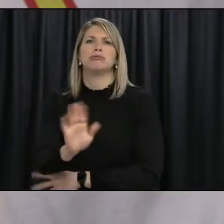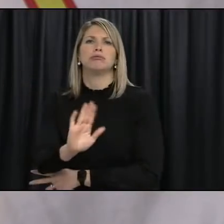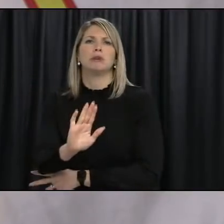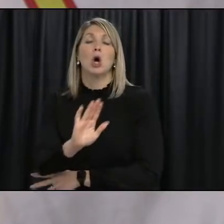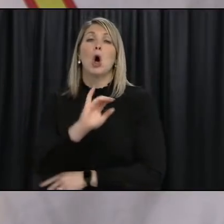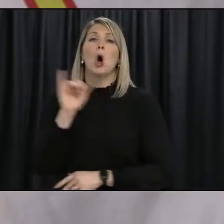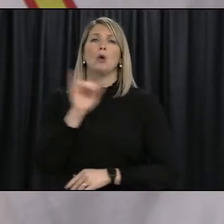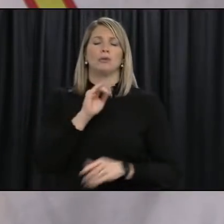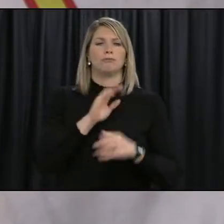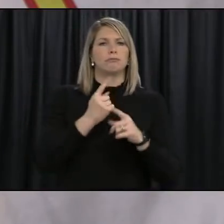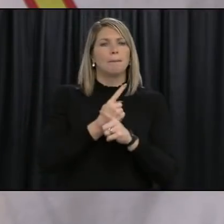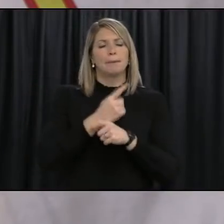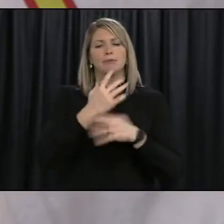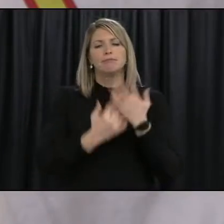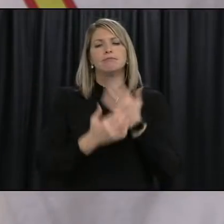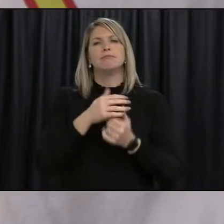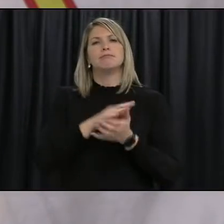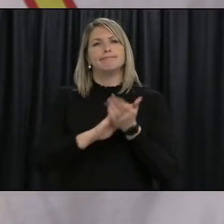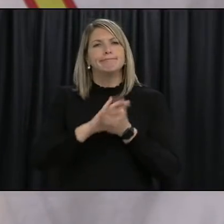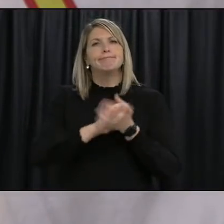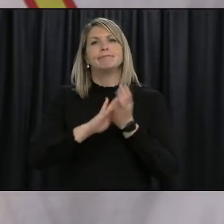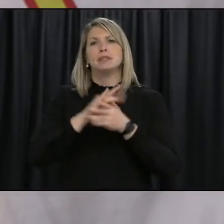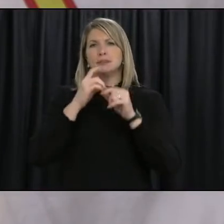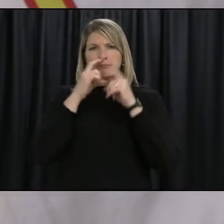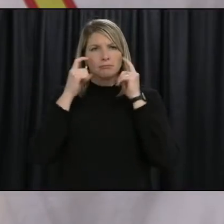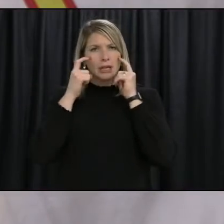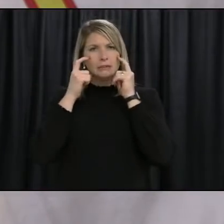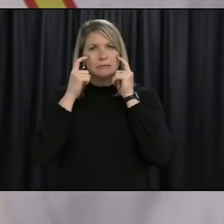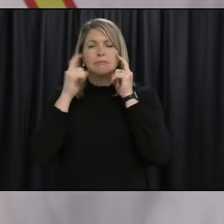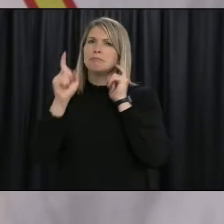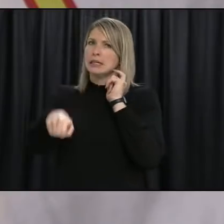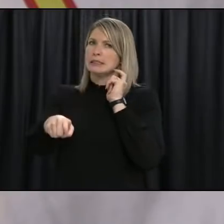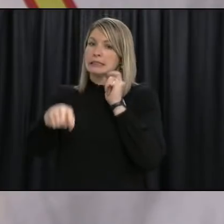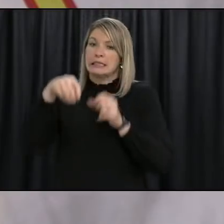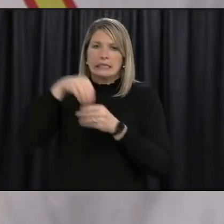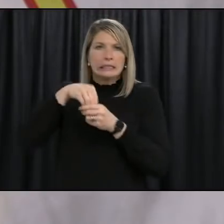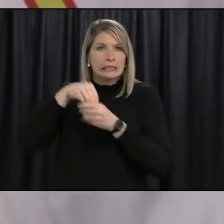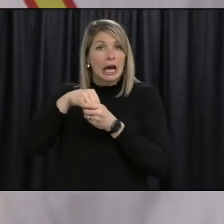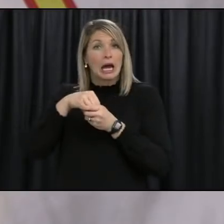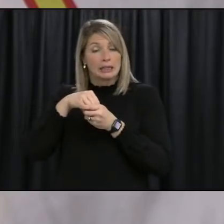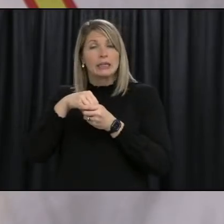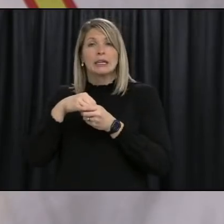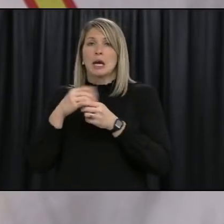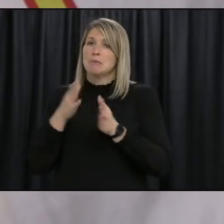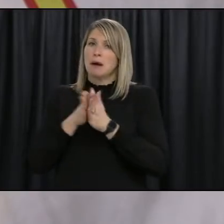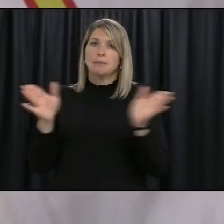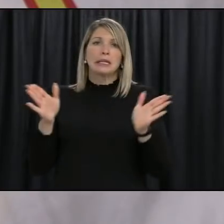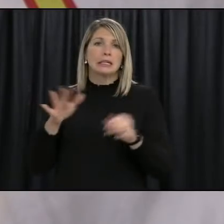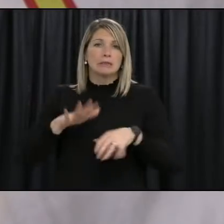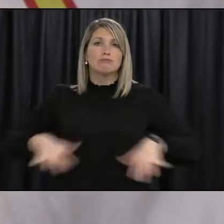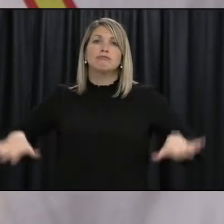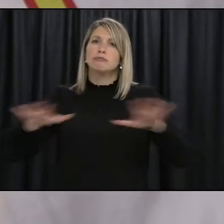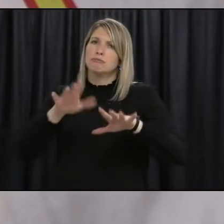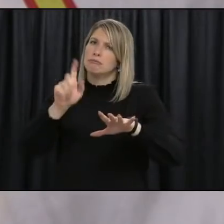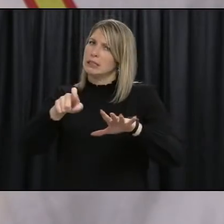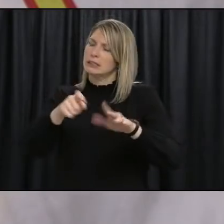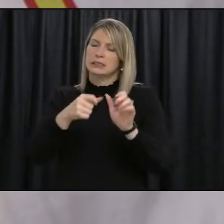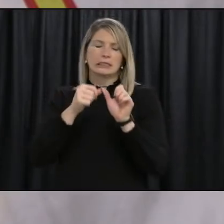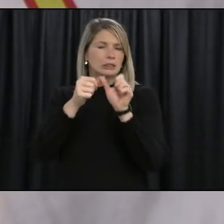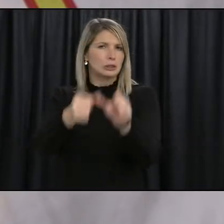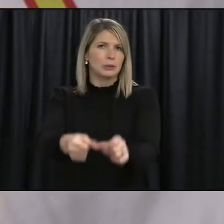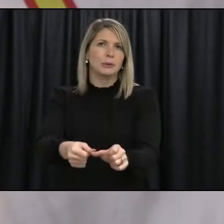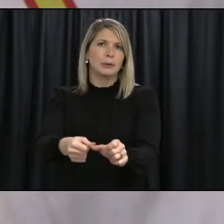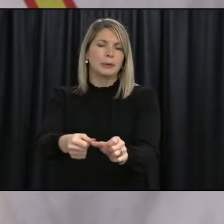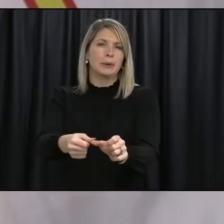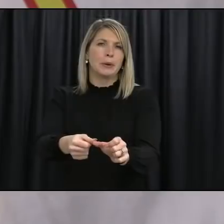at all times in public spaces. Indoor public spaces, sorry. It is not one, but the full combination of